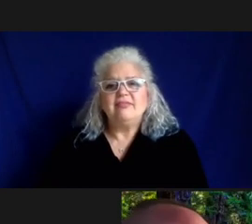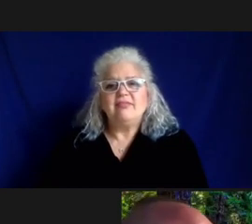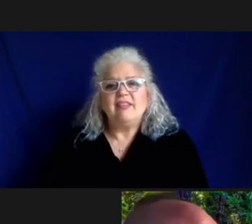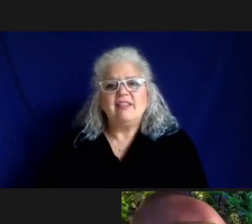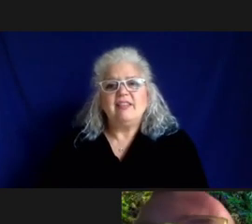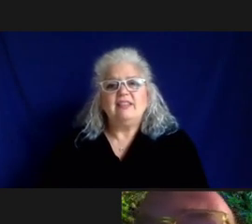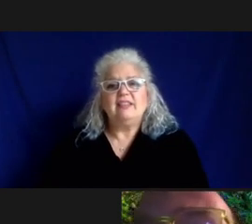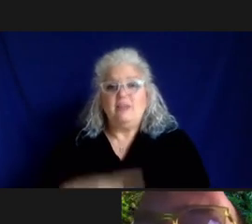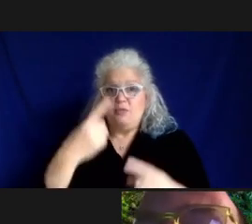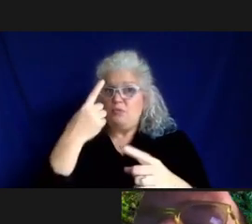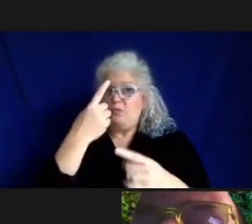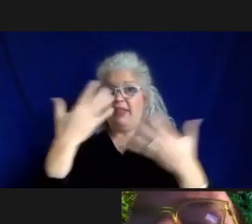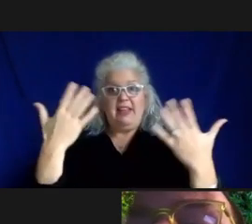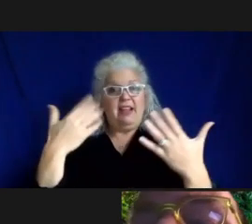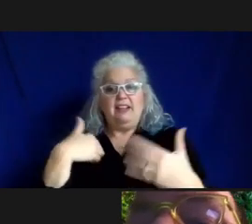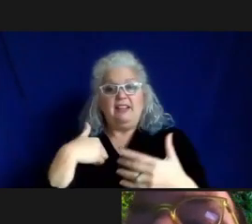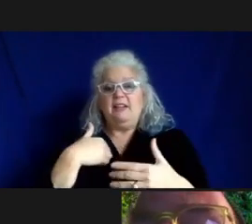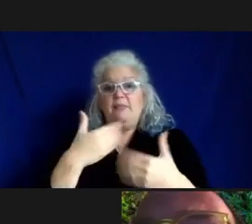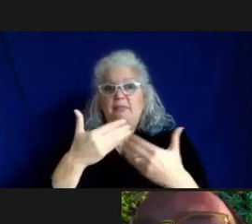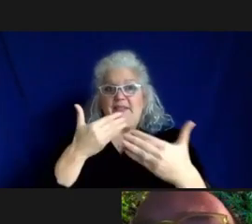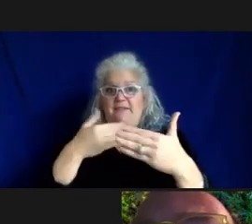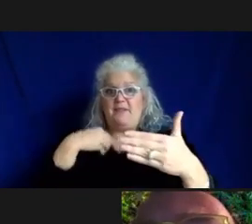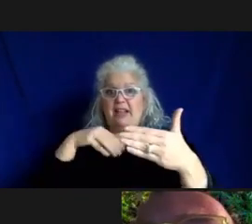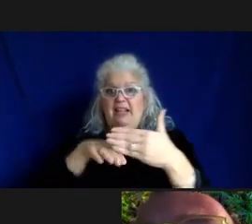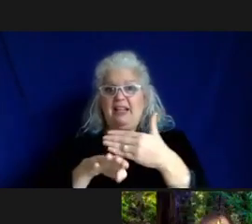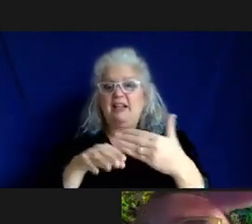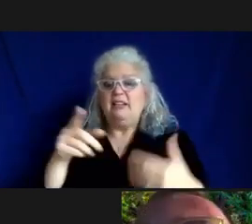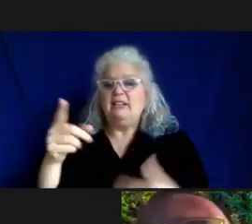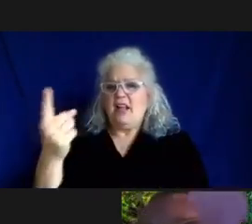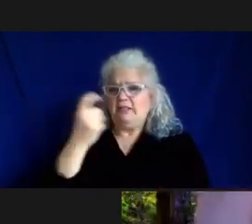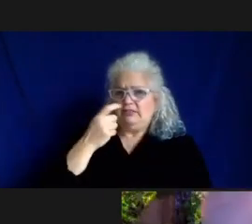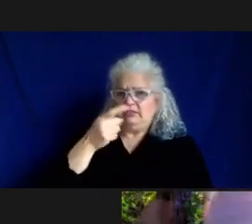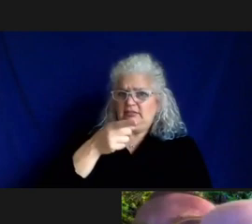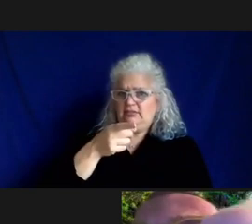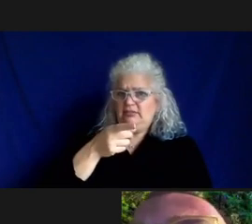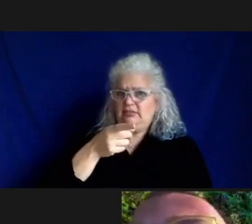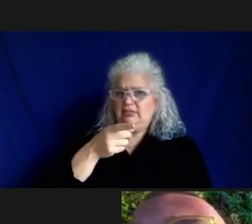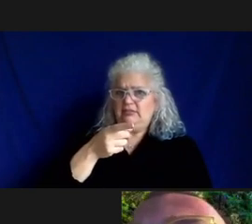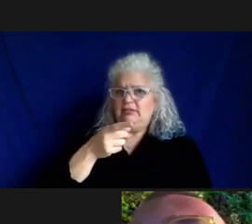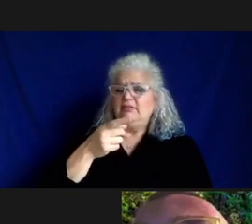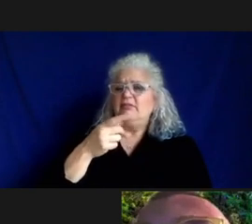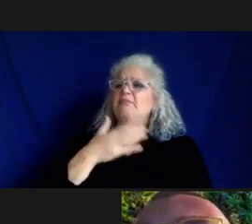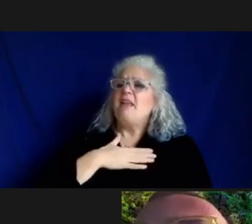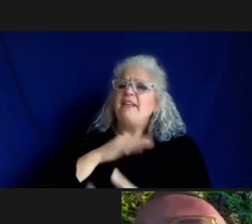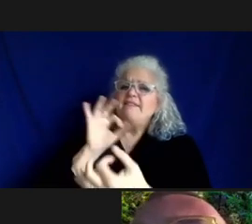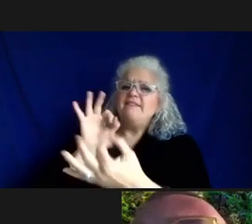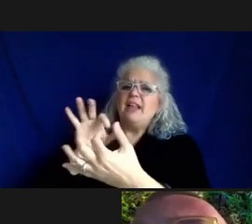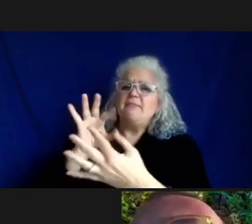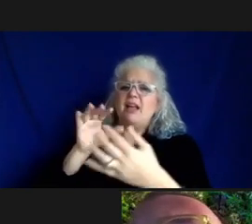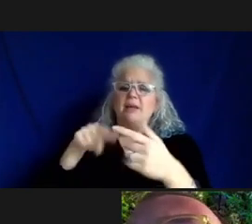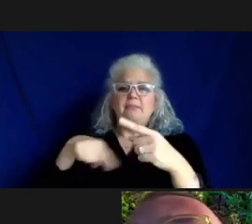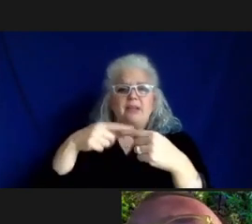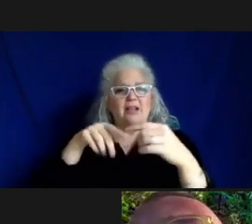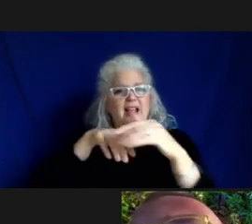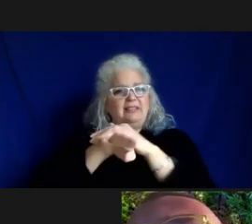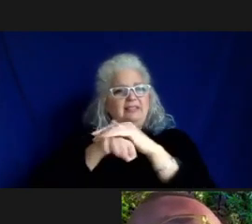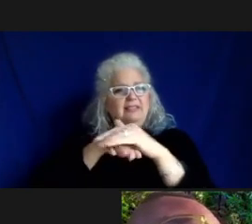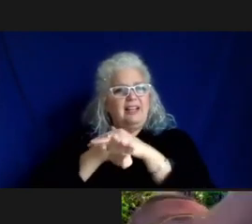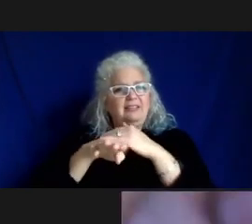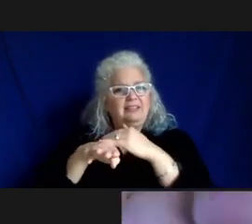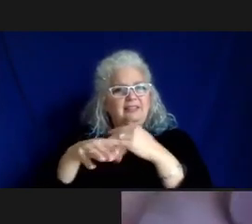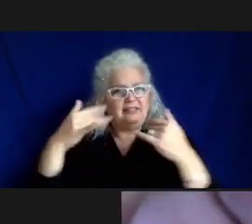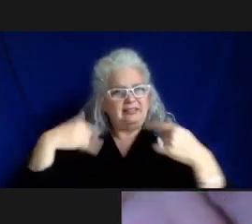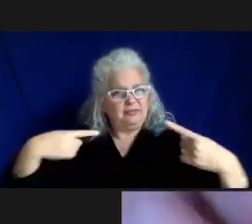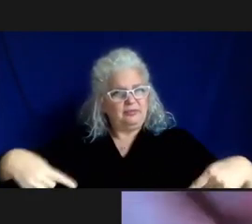anything that they can improve on, which was the access area, I guess, for the wheelchair, for people that are in wheelchairs and those that are carrying canes